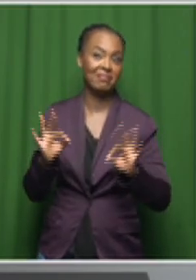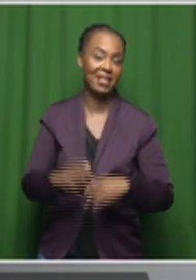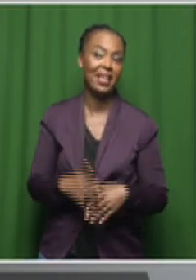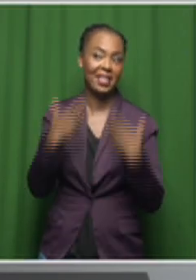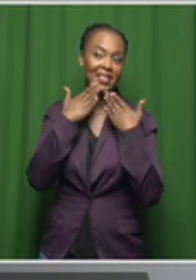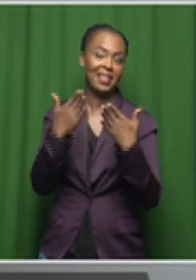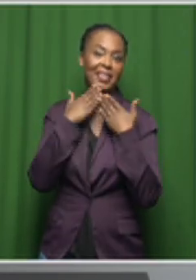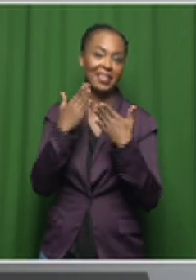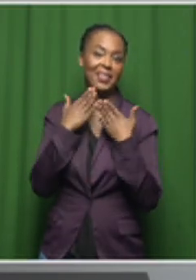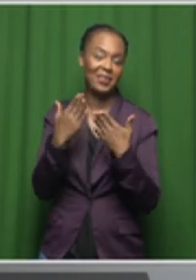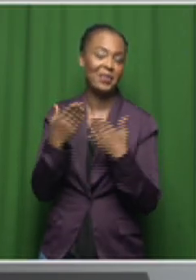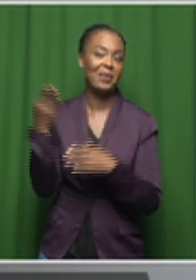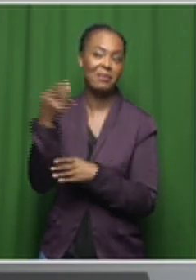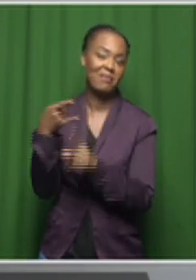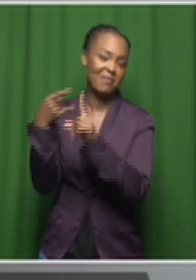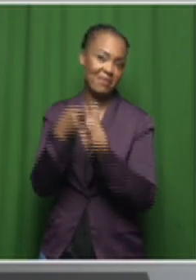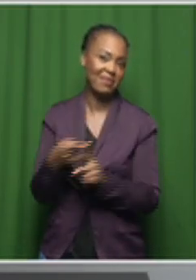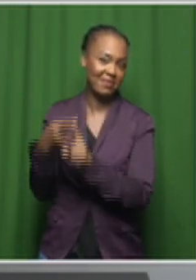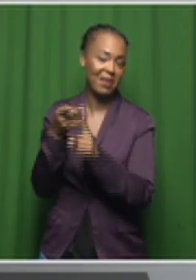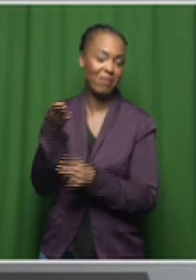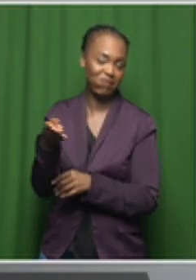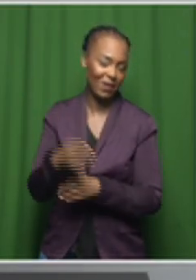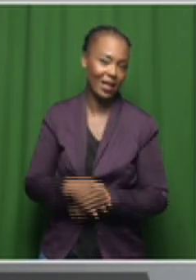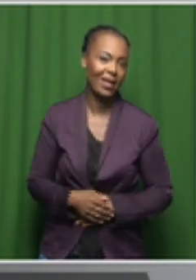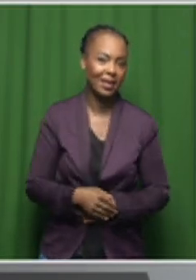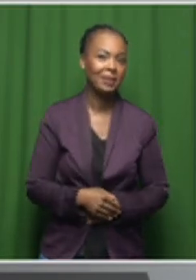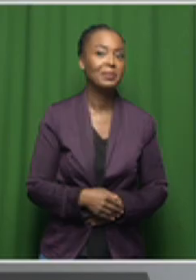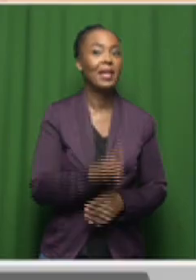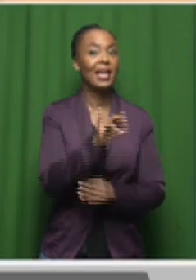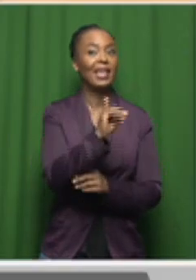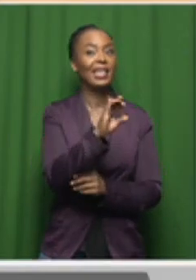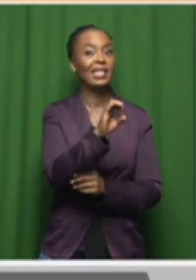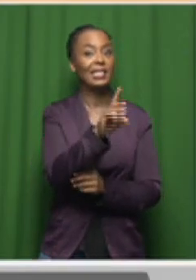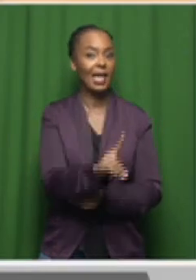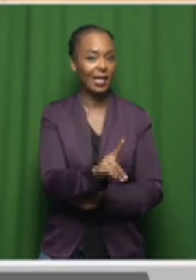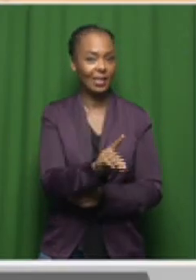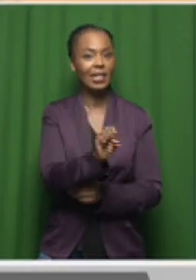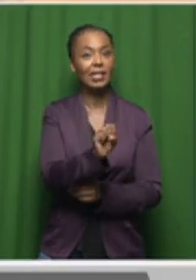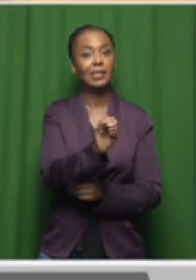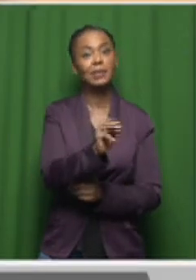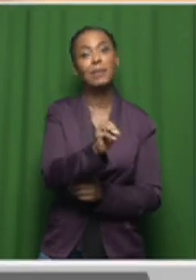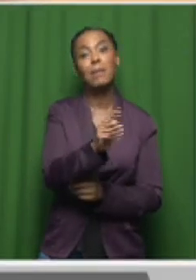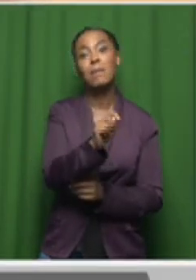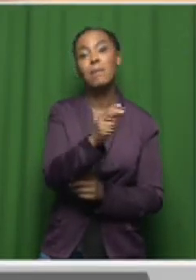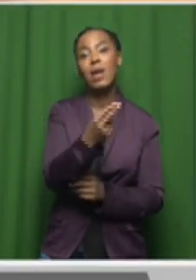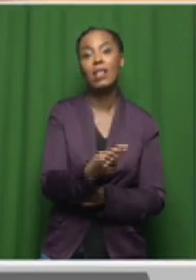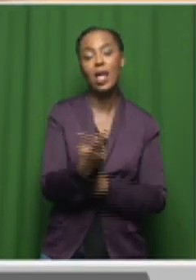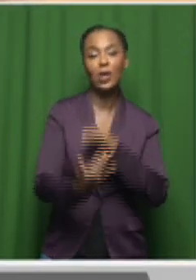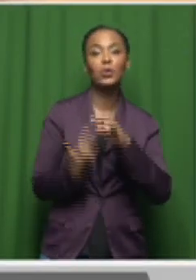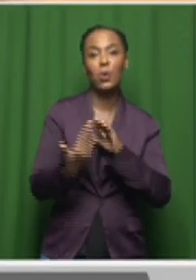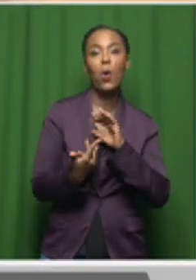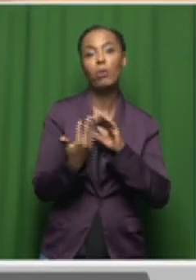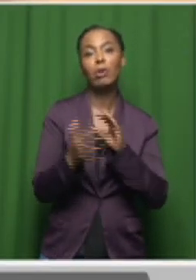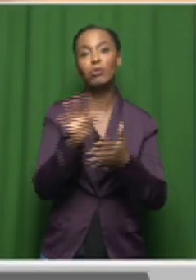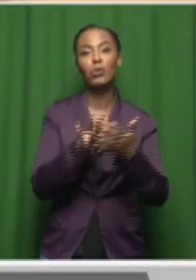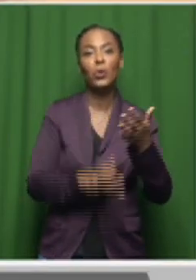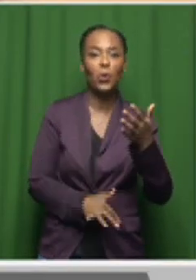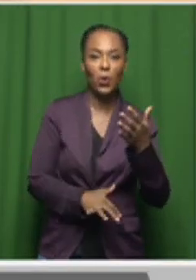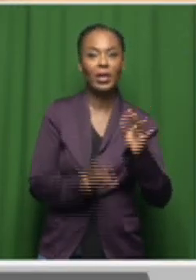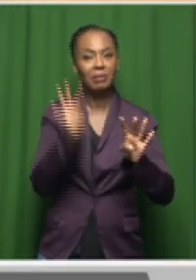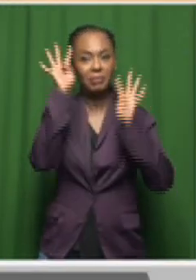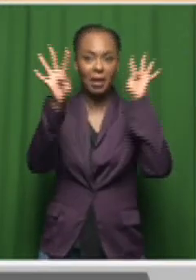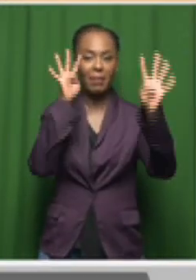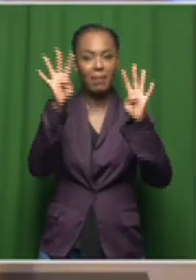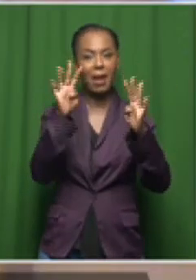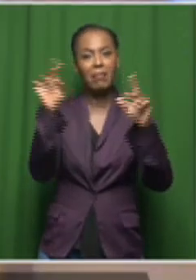having me. Thank you. Well, many thanks to Richard Smith for sharing the fascinating stories and inspiration behind his captivating paintings. Incognito,